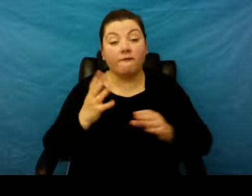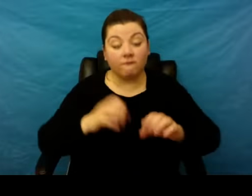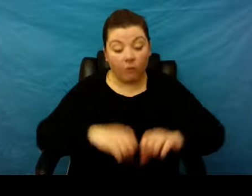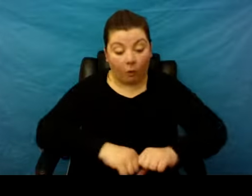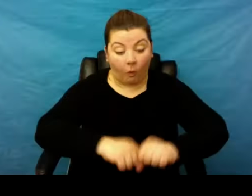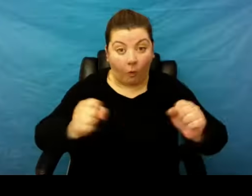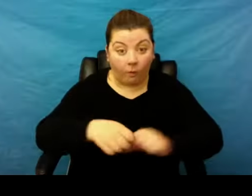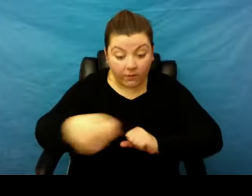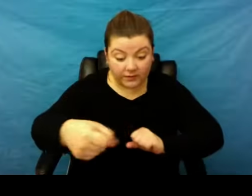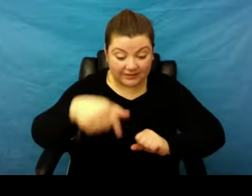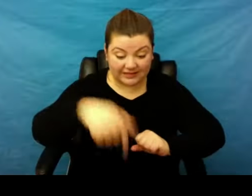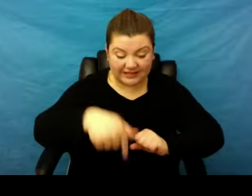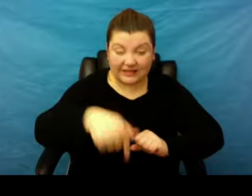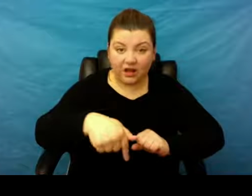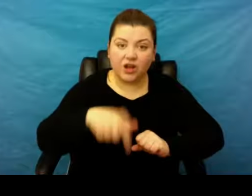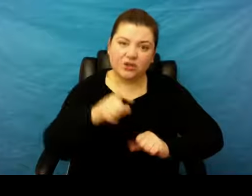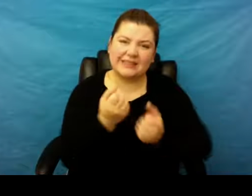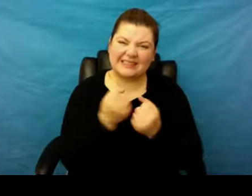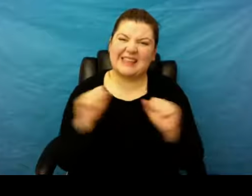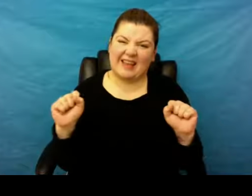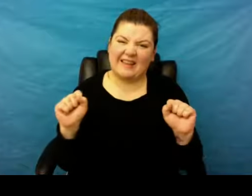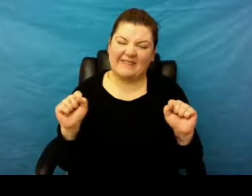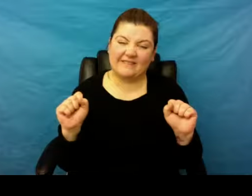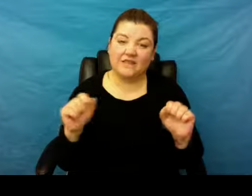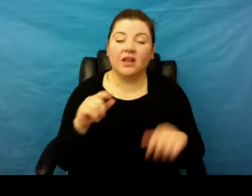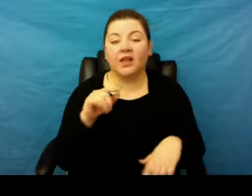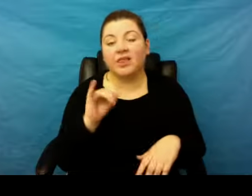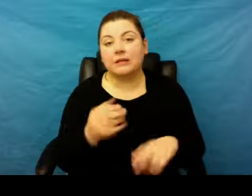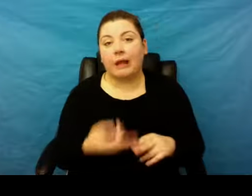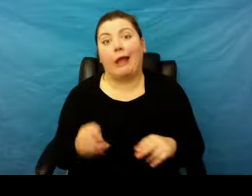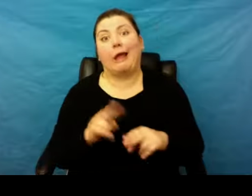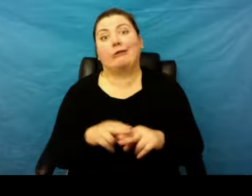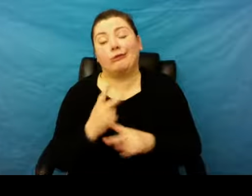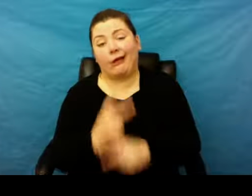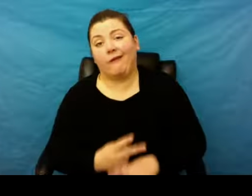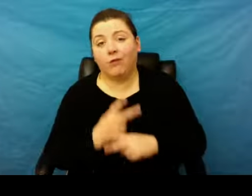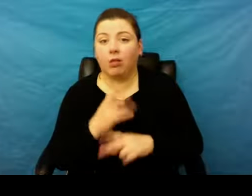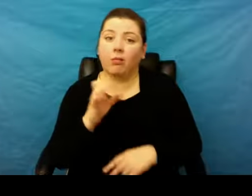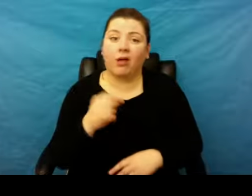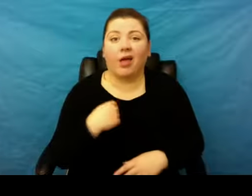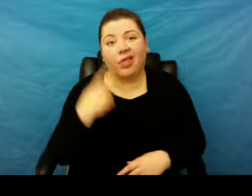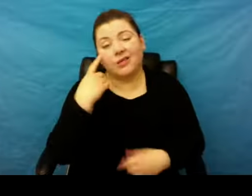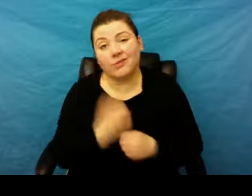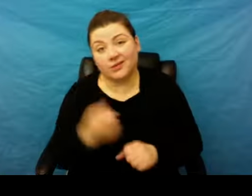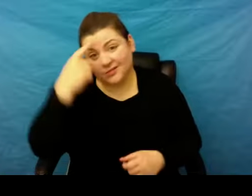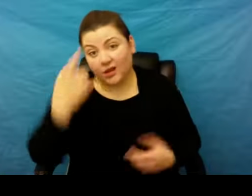inside contents are fine. That's an overabundance of caution, but I think is reasonable. What you don't want to do is